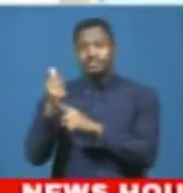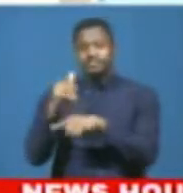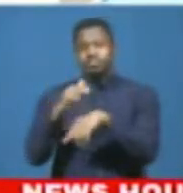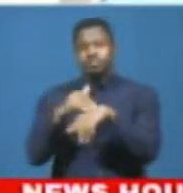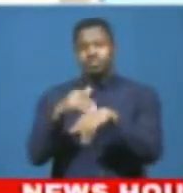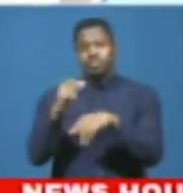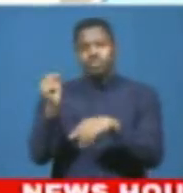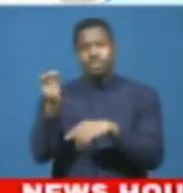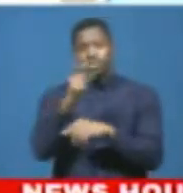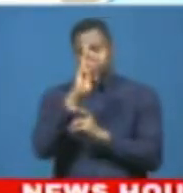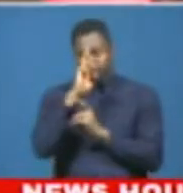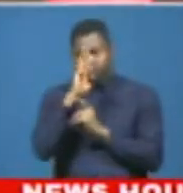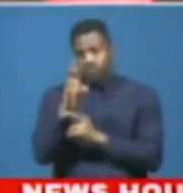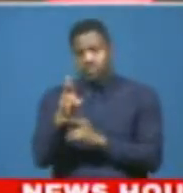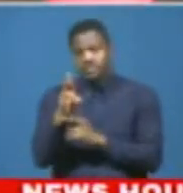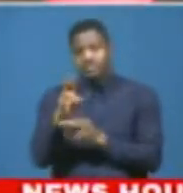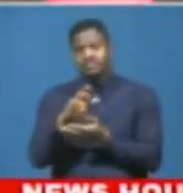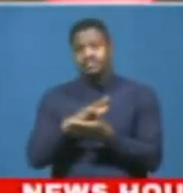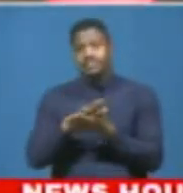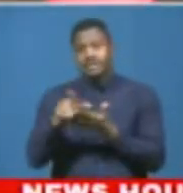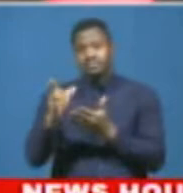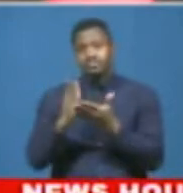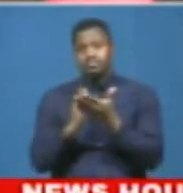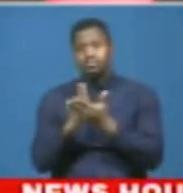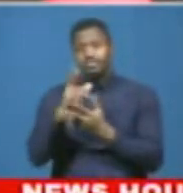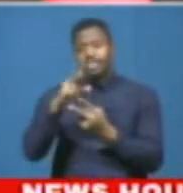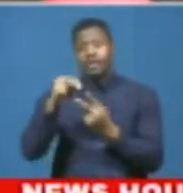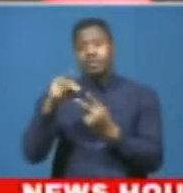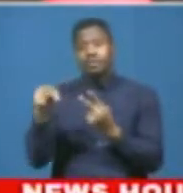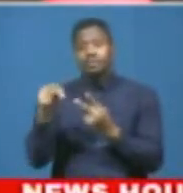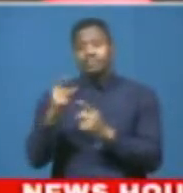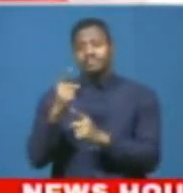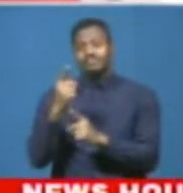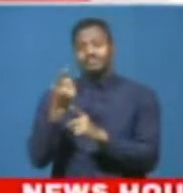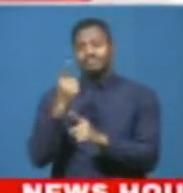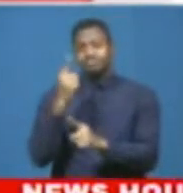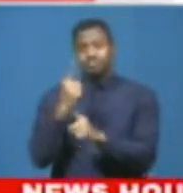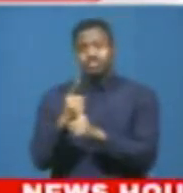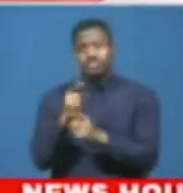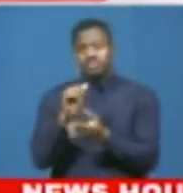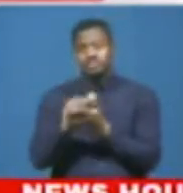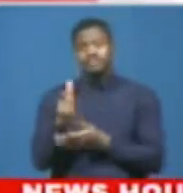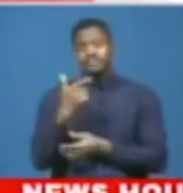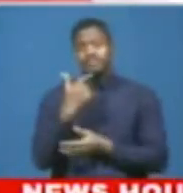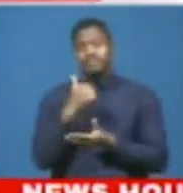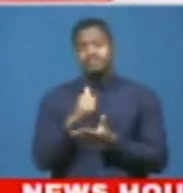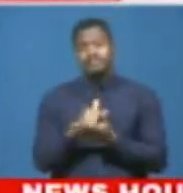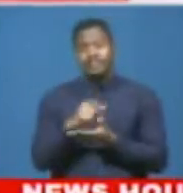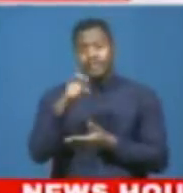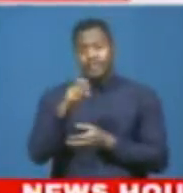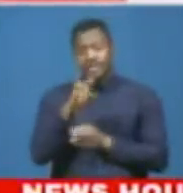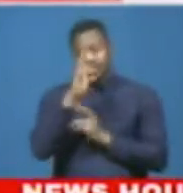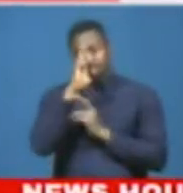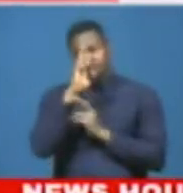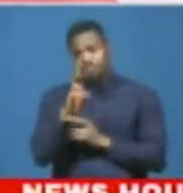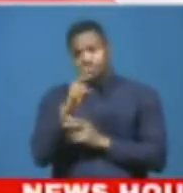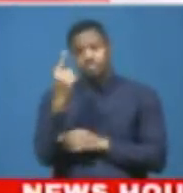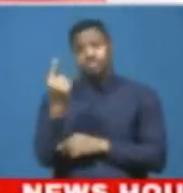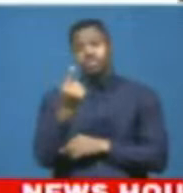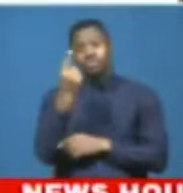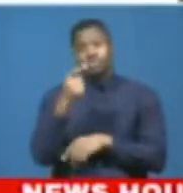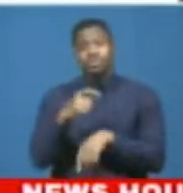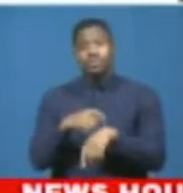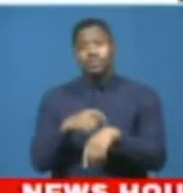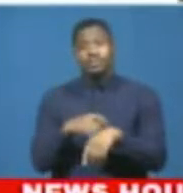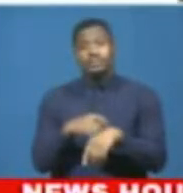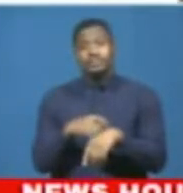to respect the sanctity of the right of choice and justice, and that, he says, must be respected at all times.